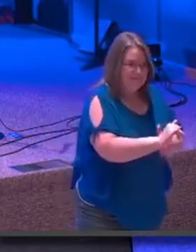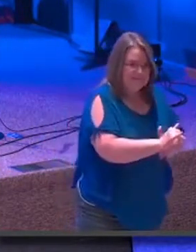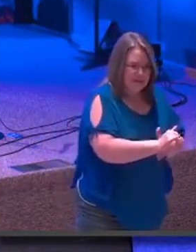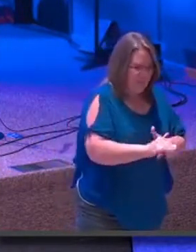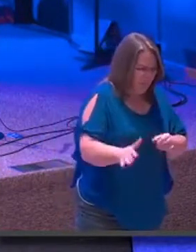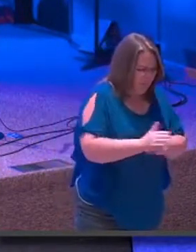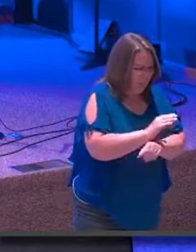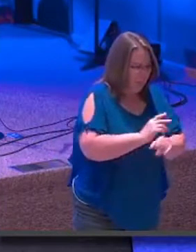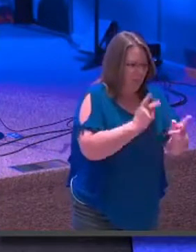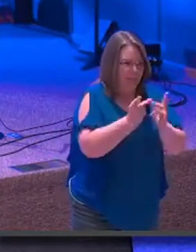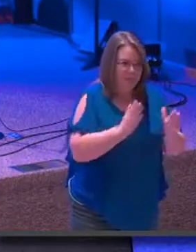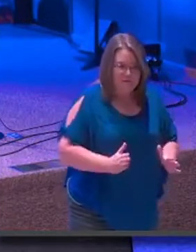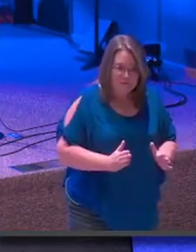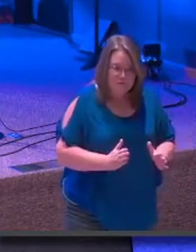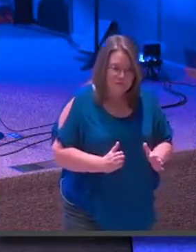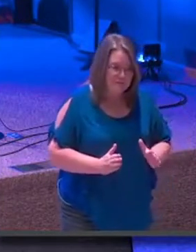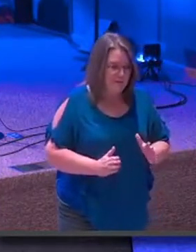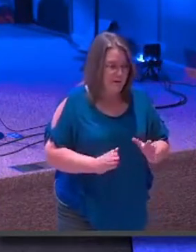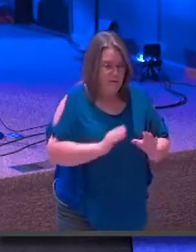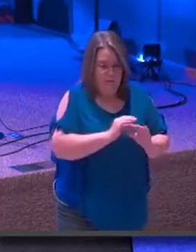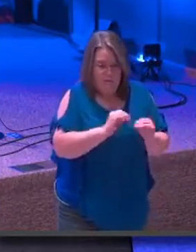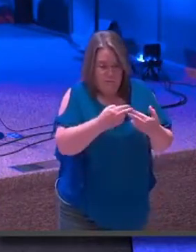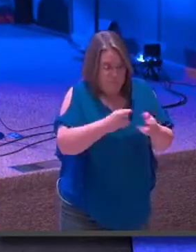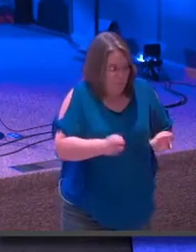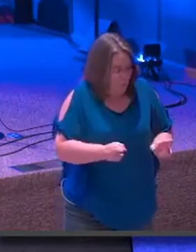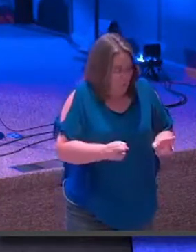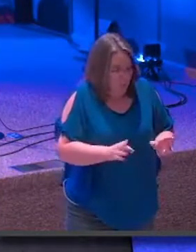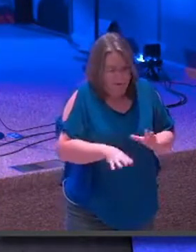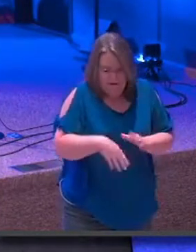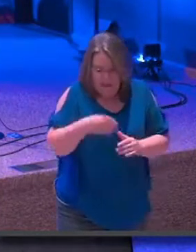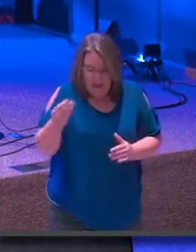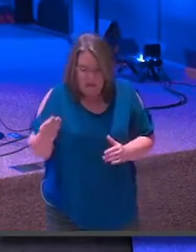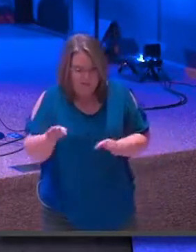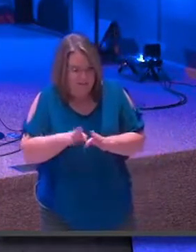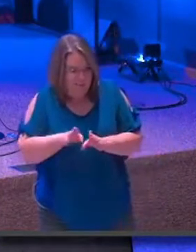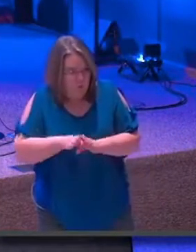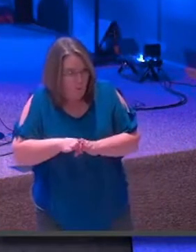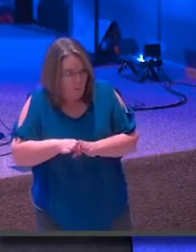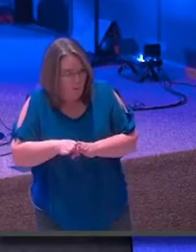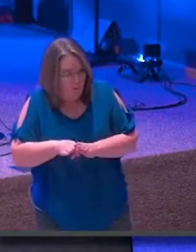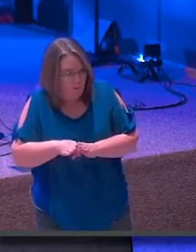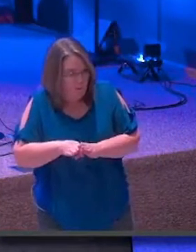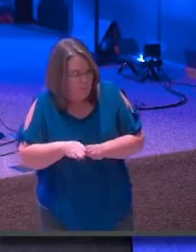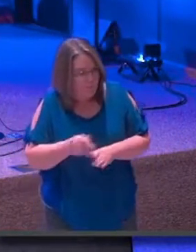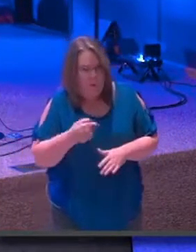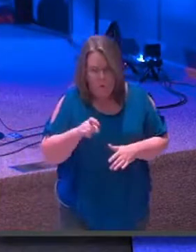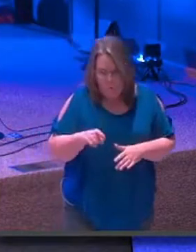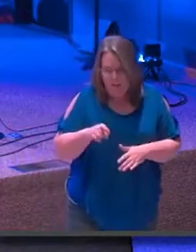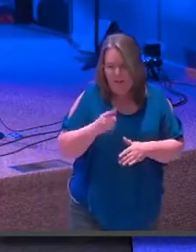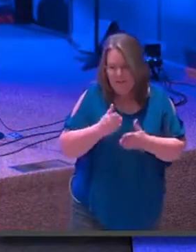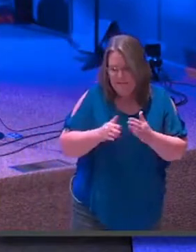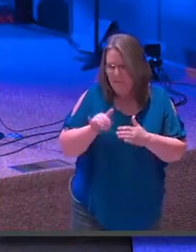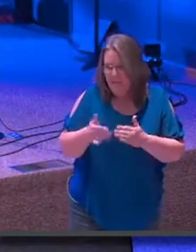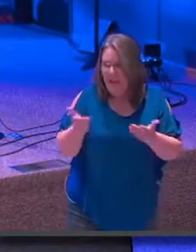visitors that there was no room even outside the door. Yeah, we need some of that around